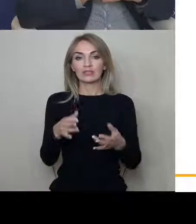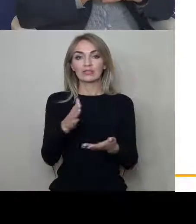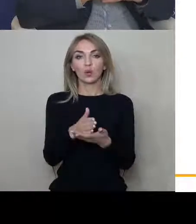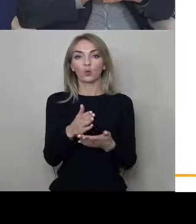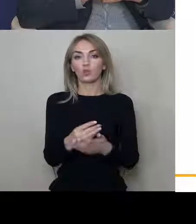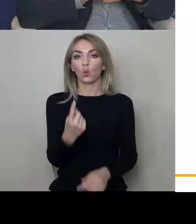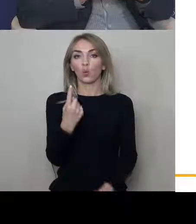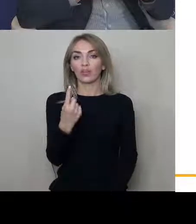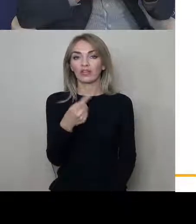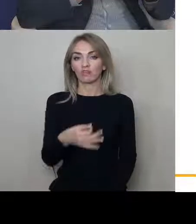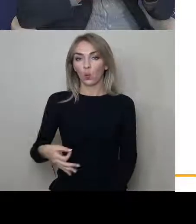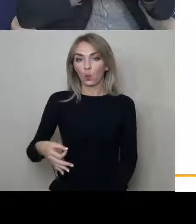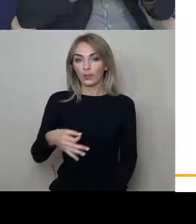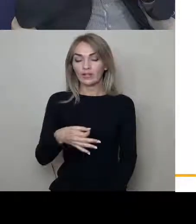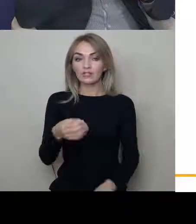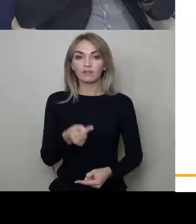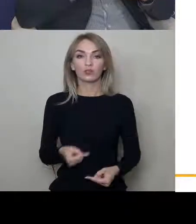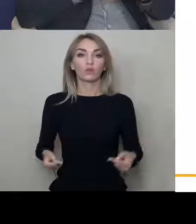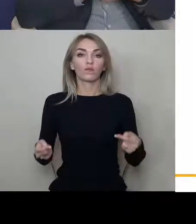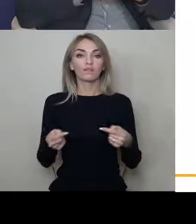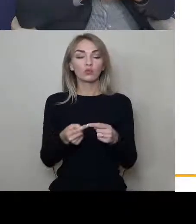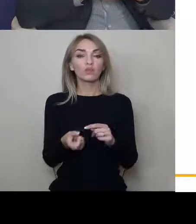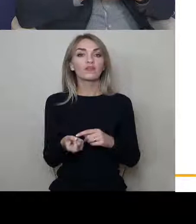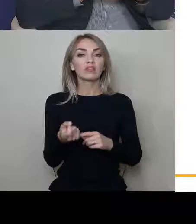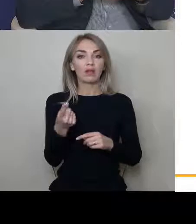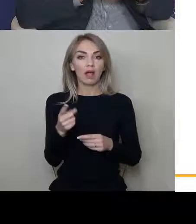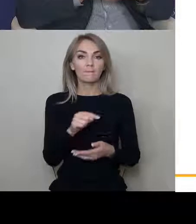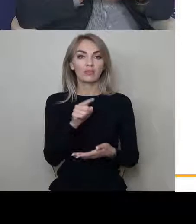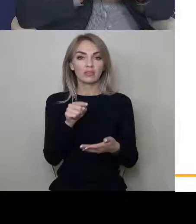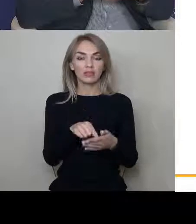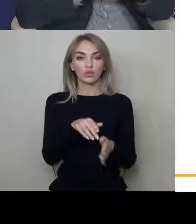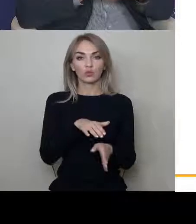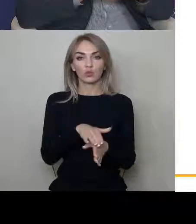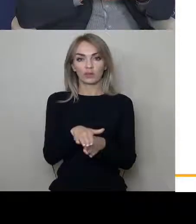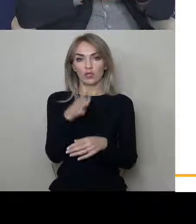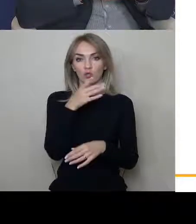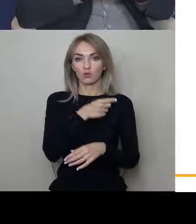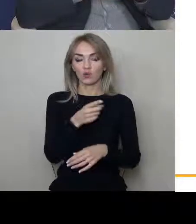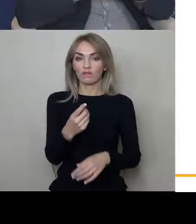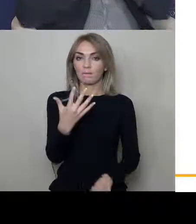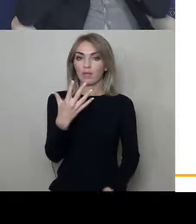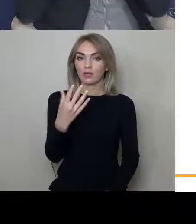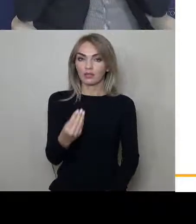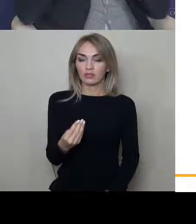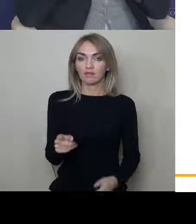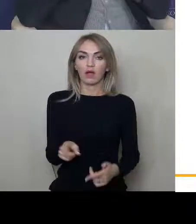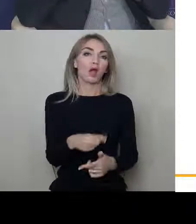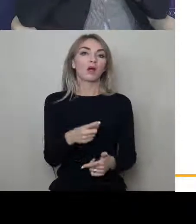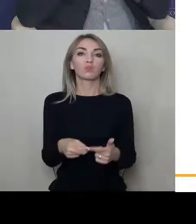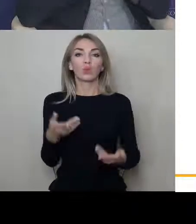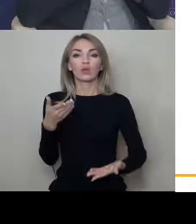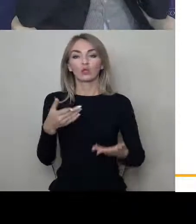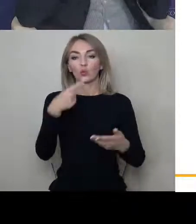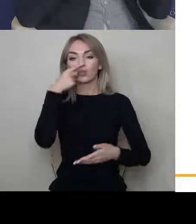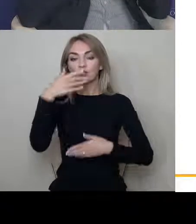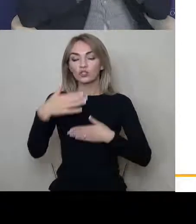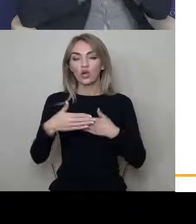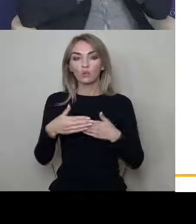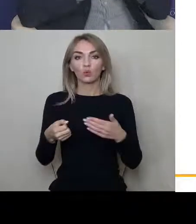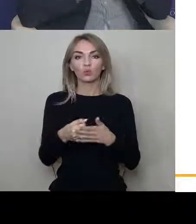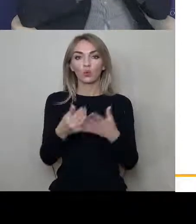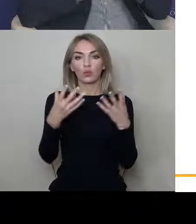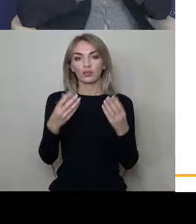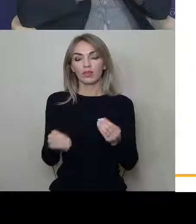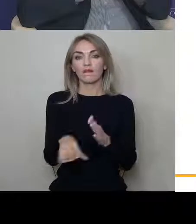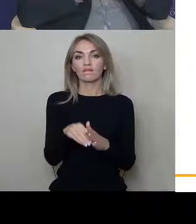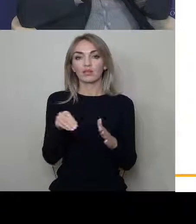district administrative courts are normally one per oblast, there is a huge issue with